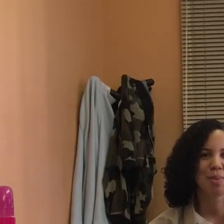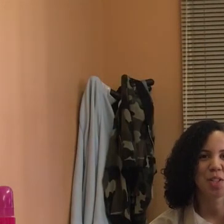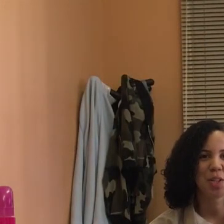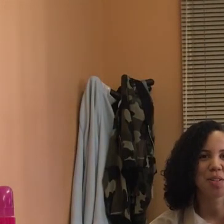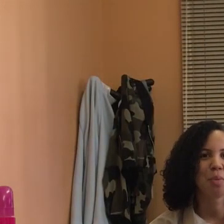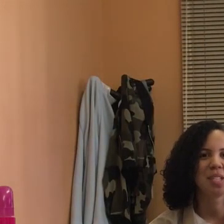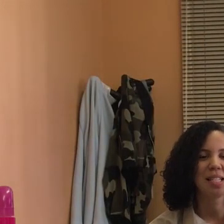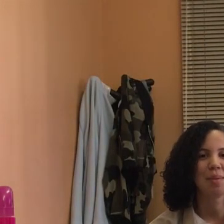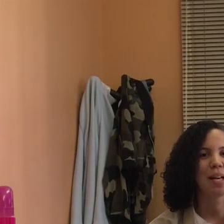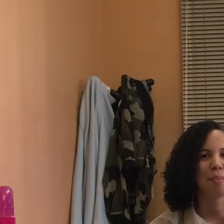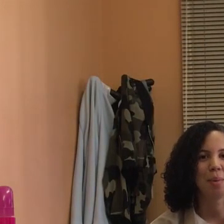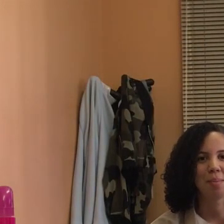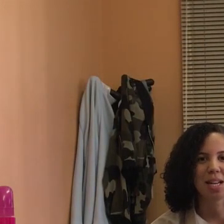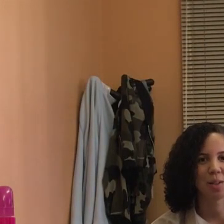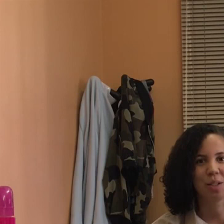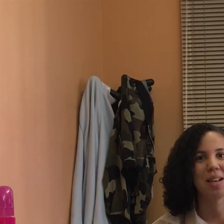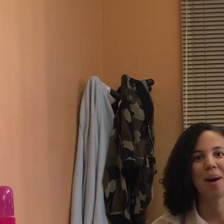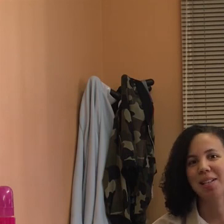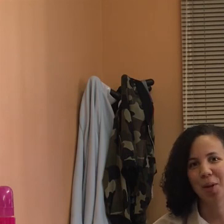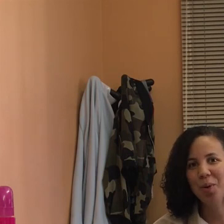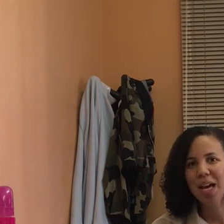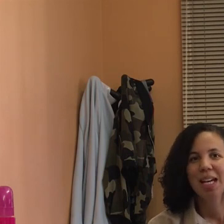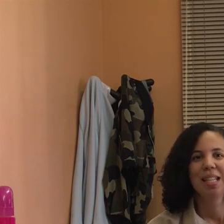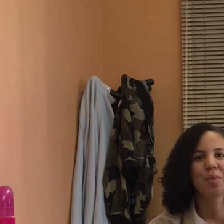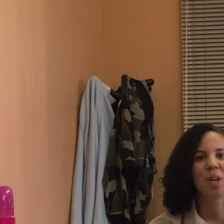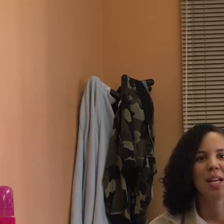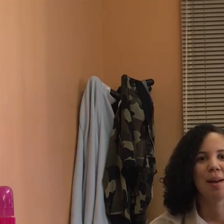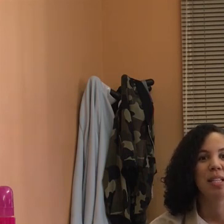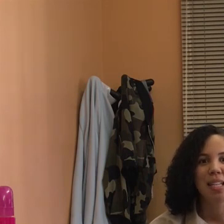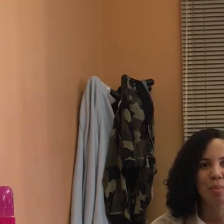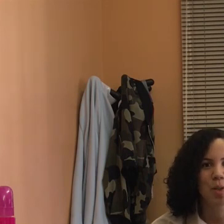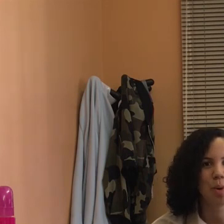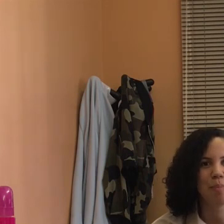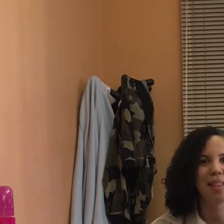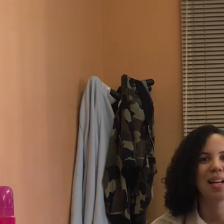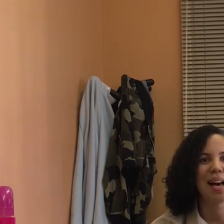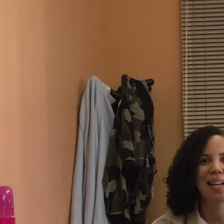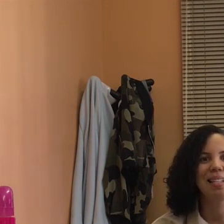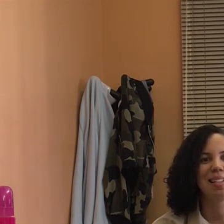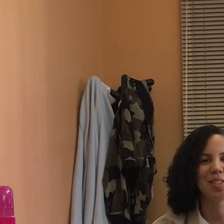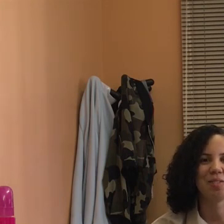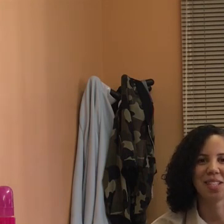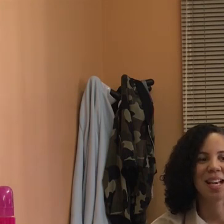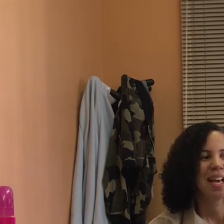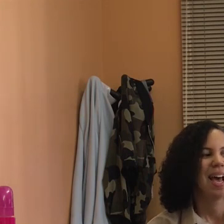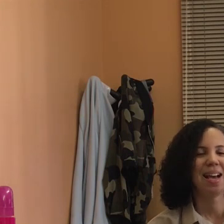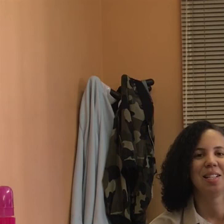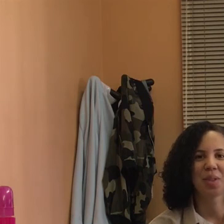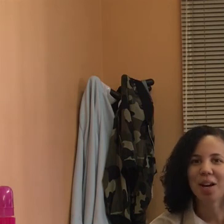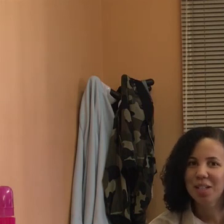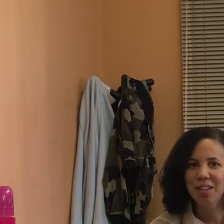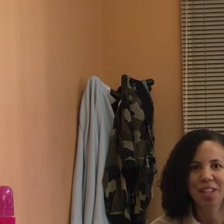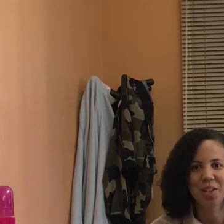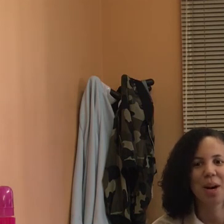name is Elizabeth Joseph, representing Namibia Media Holdings and MyZone. This morning I'm in Keetmanshoop at the Kalahari Circuit Office.